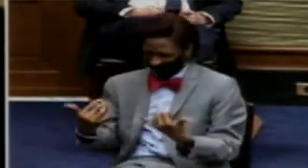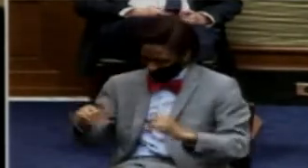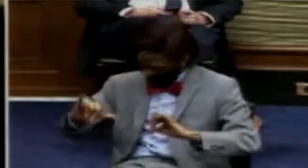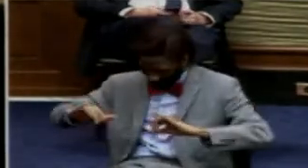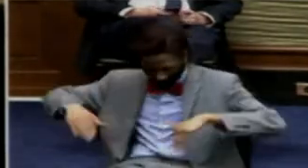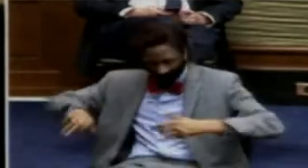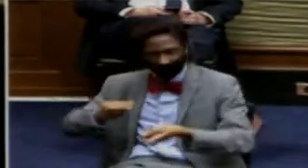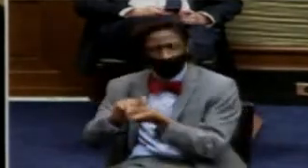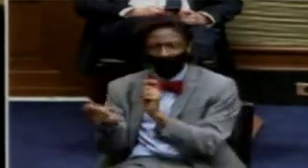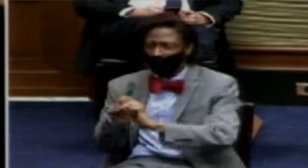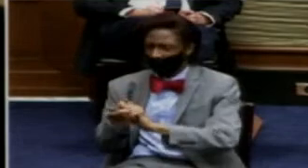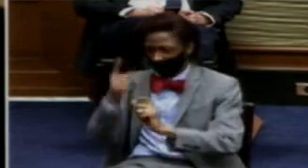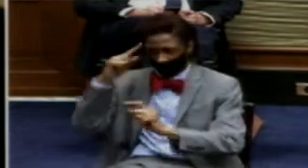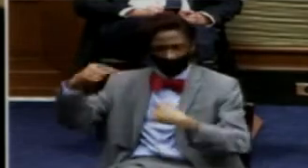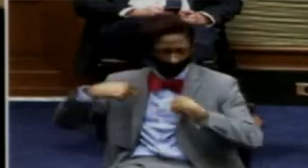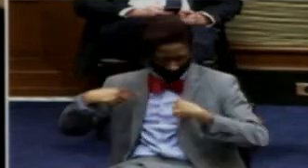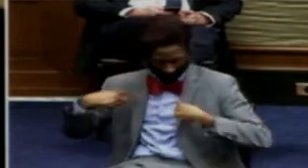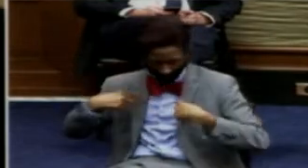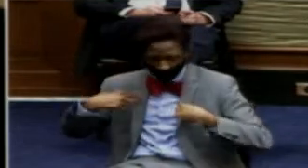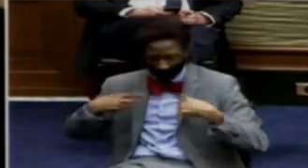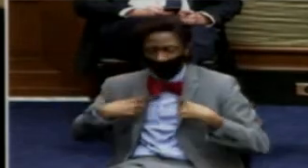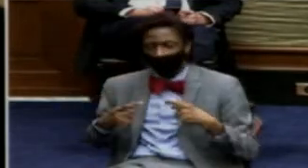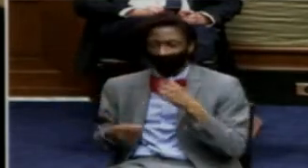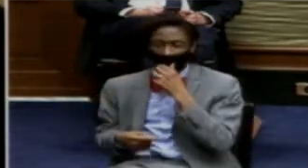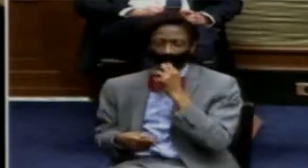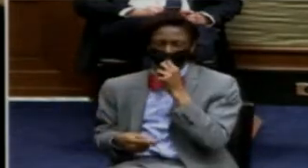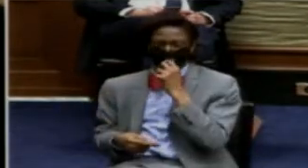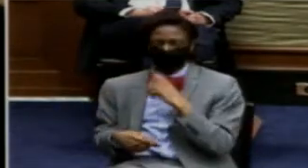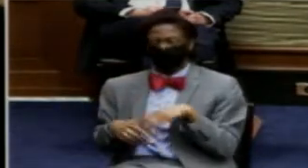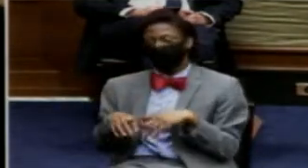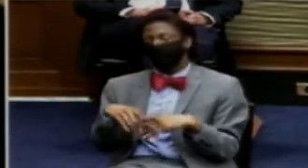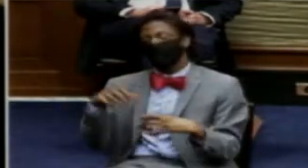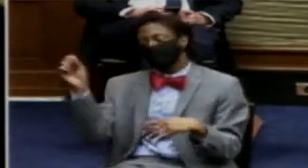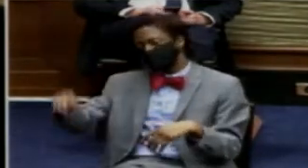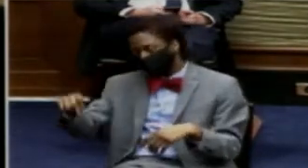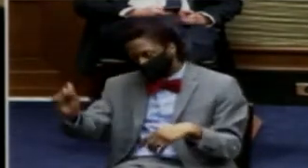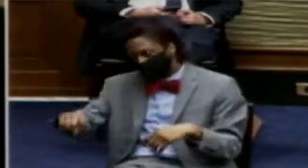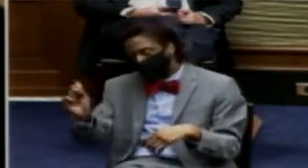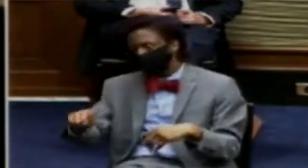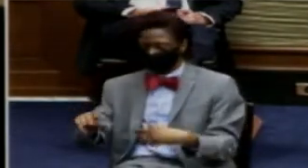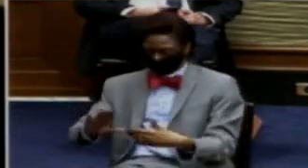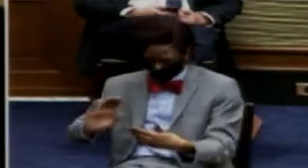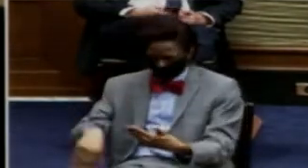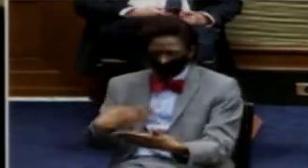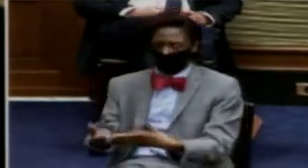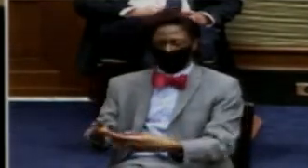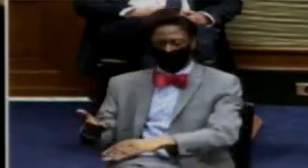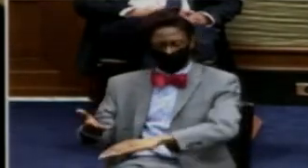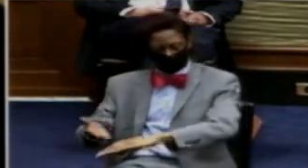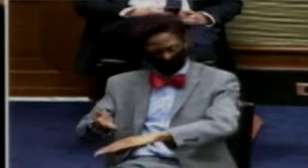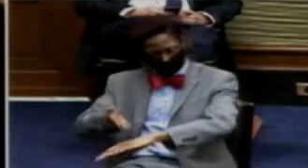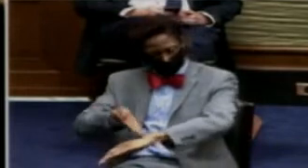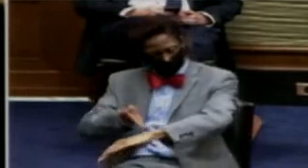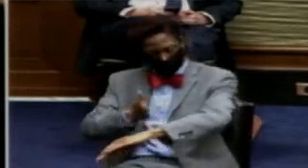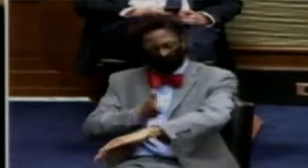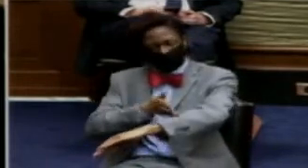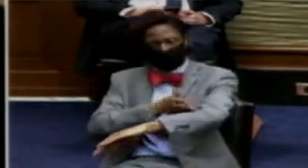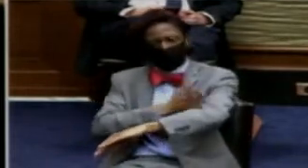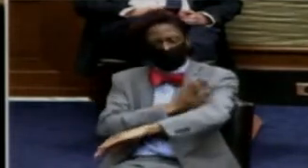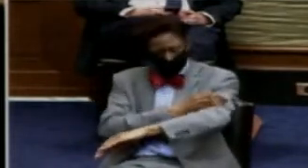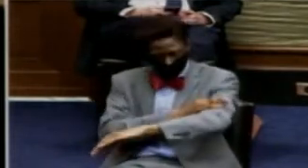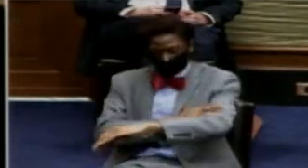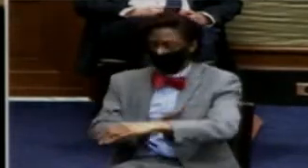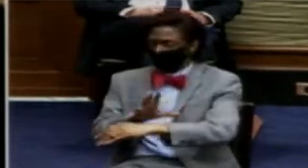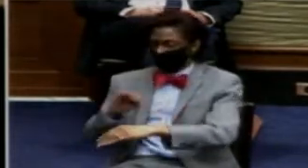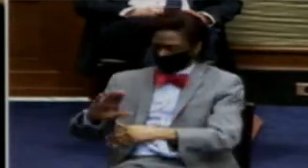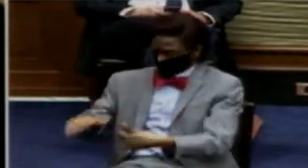a lifelong resident of Washington. In spite of all the progress we have seen, and in spite of all